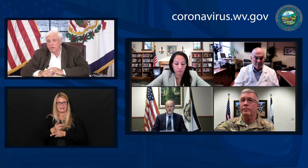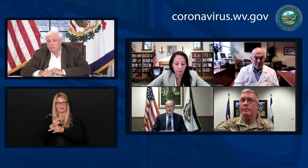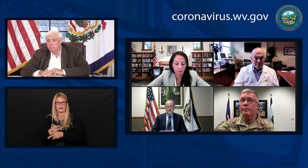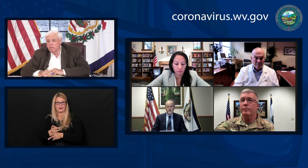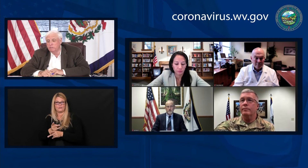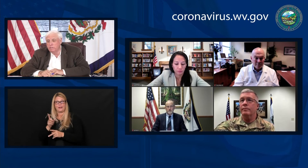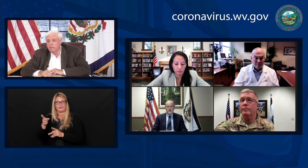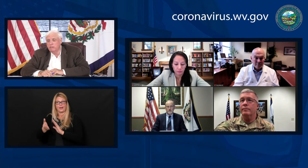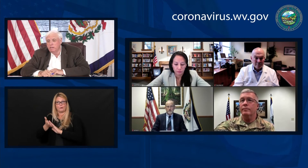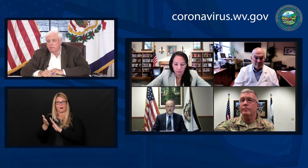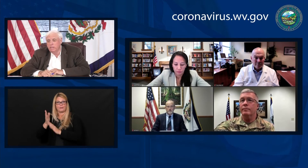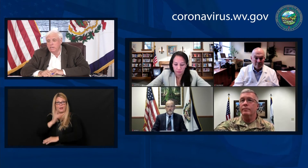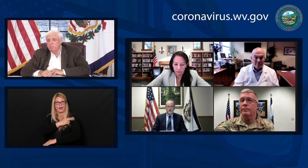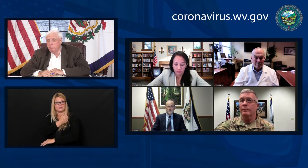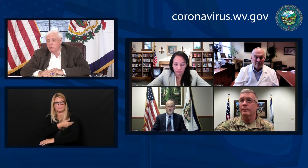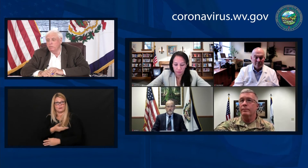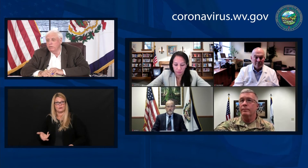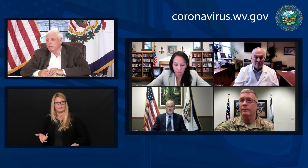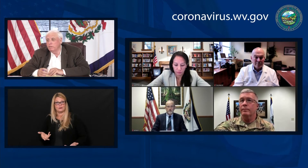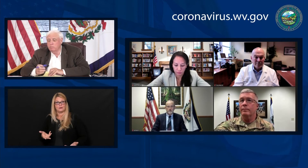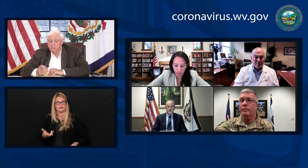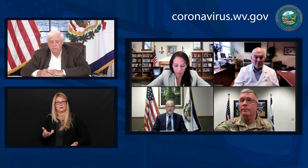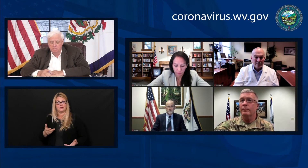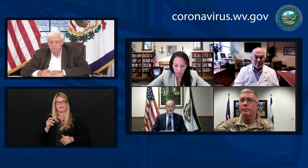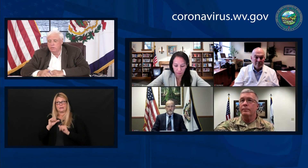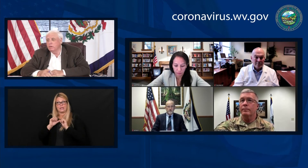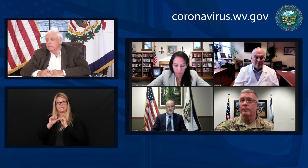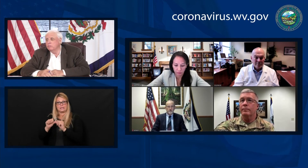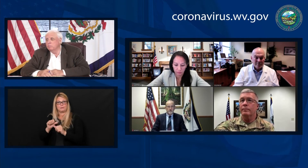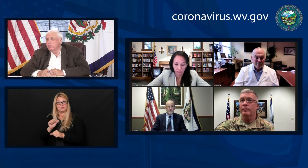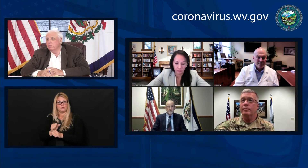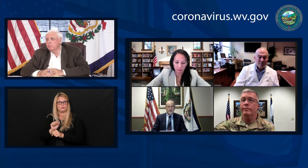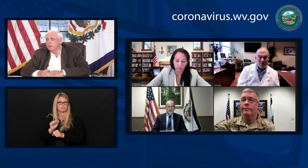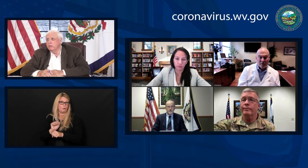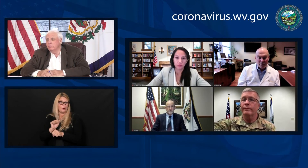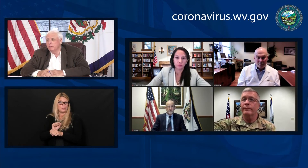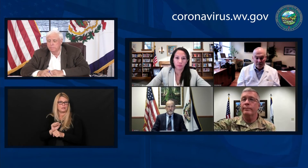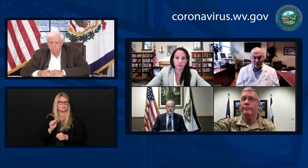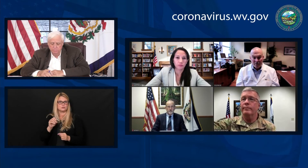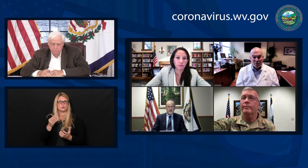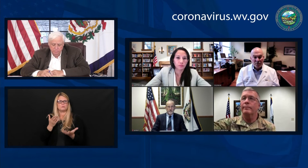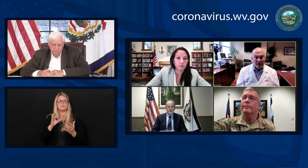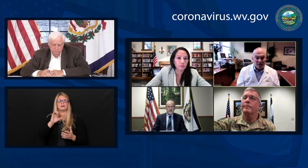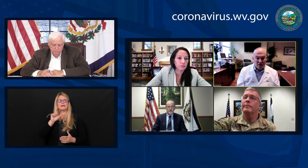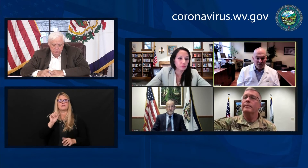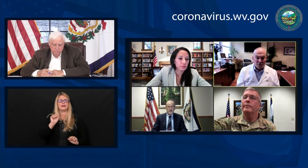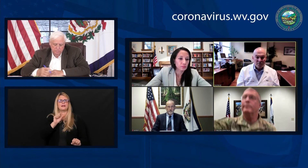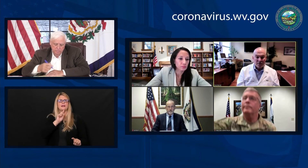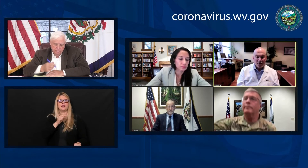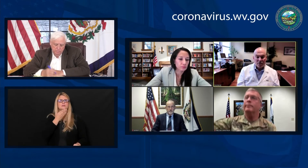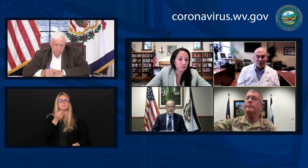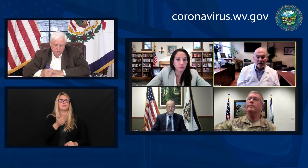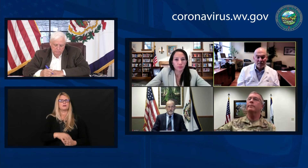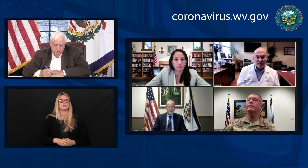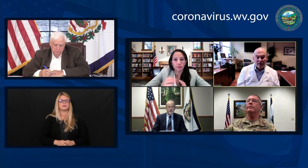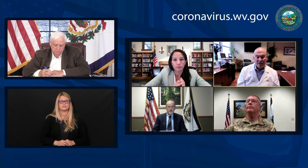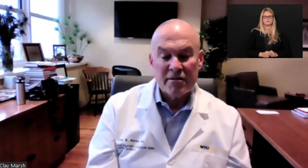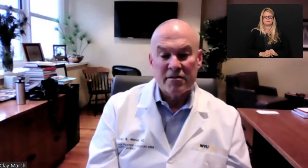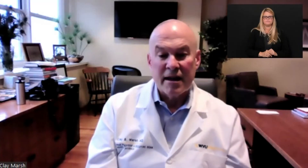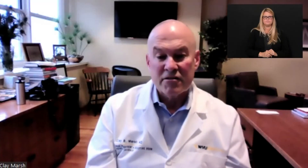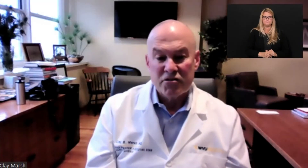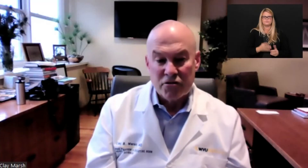run the hospitals and they keep it moving and everything. But Clay, maybe you could answer it better than anybody. Well, thank you, Governor.